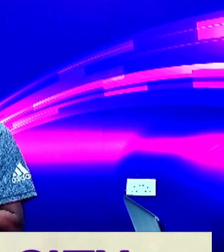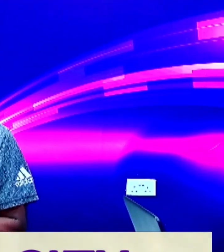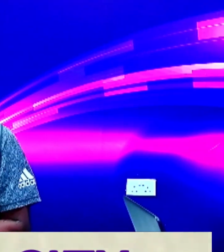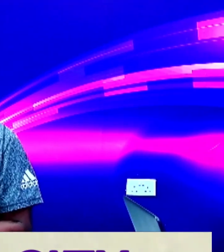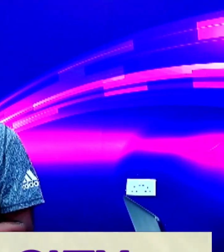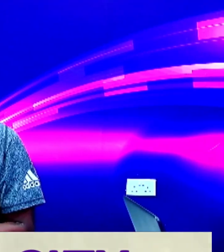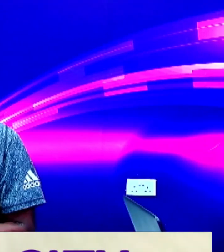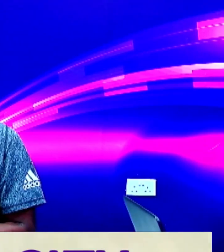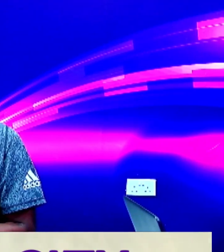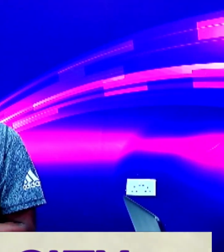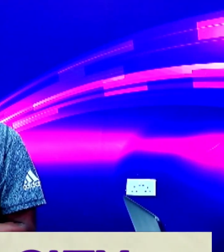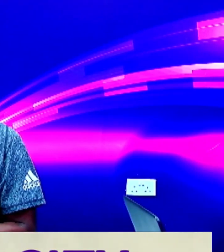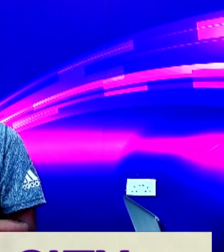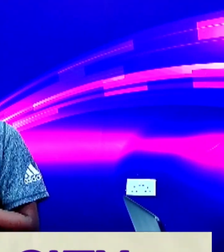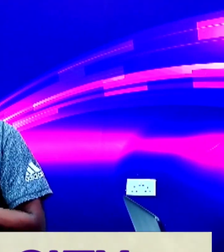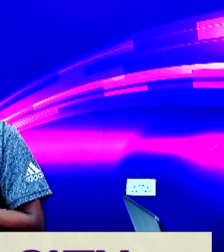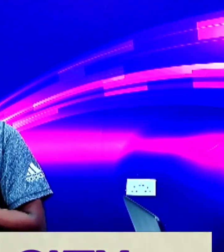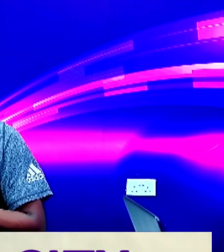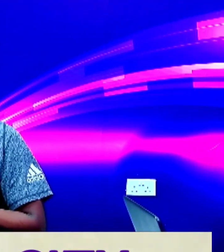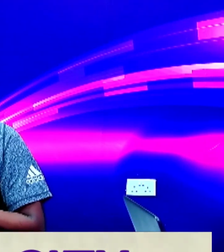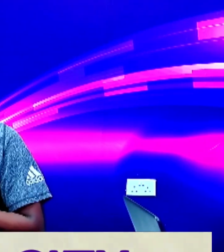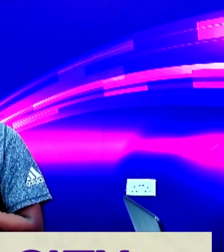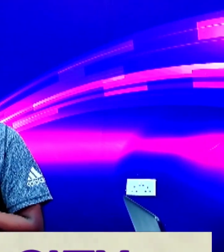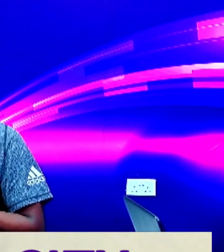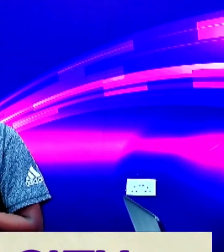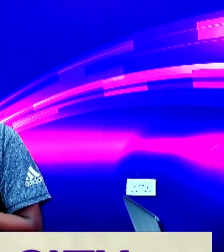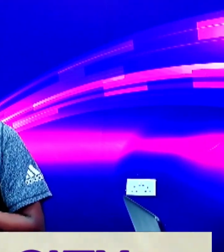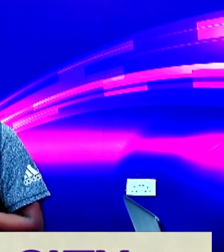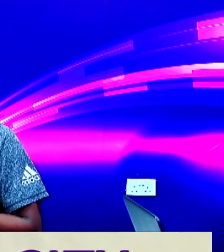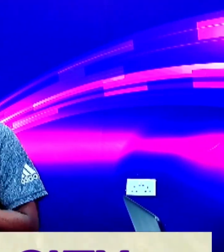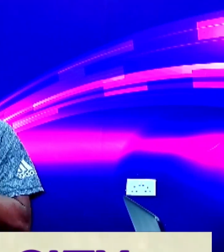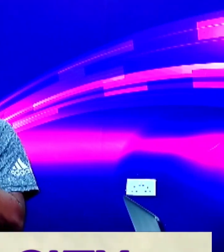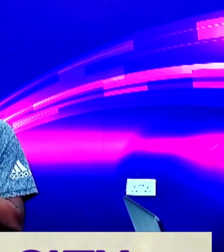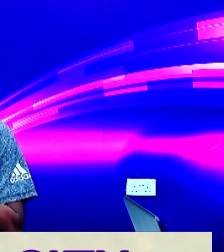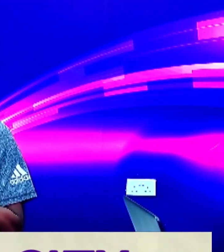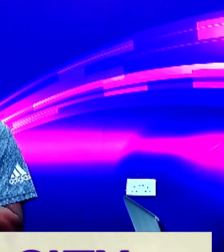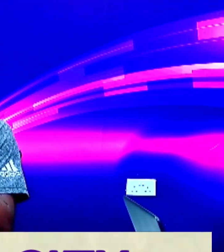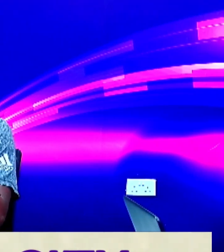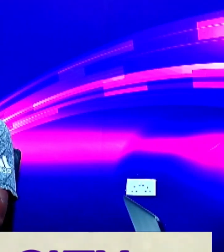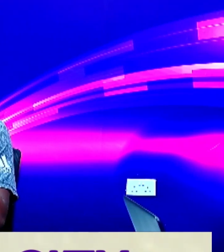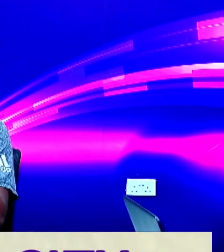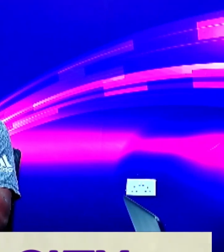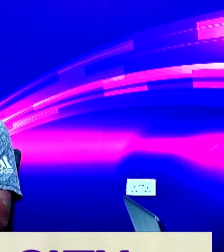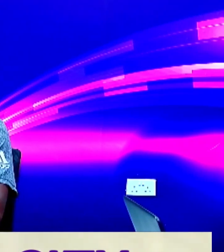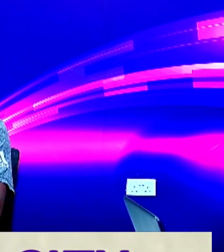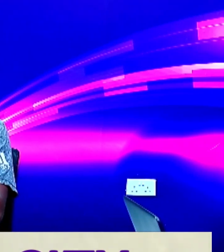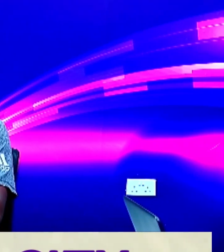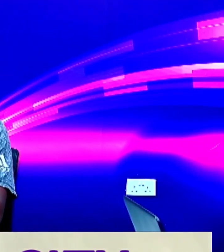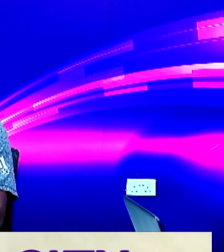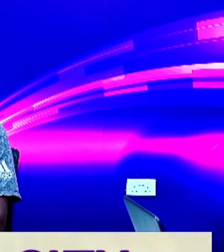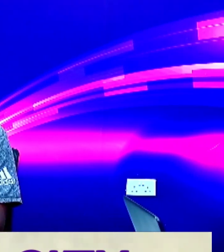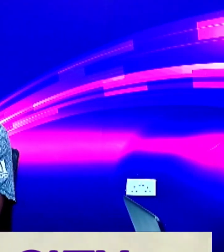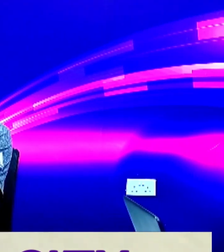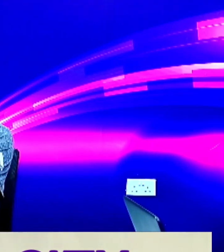I'm putting the blame to David Raya, because when you see